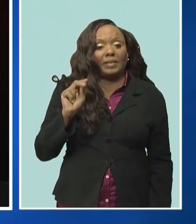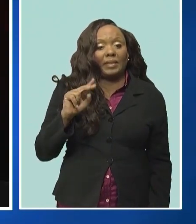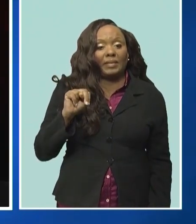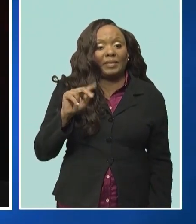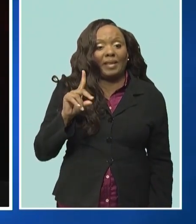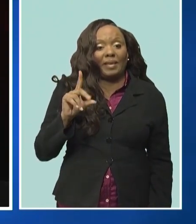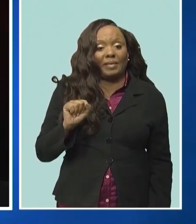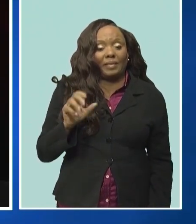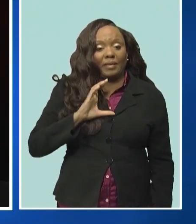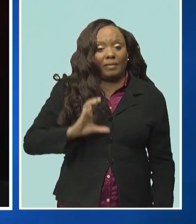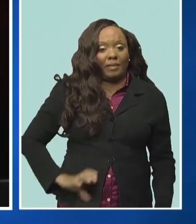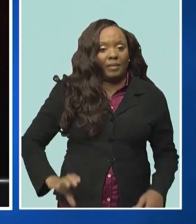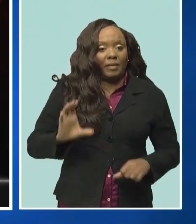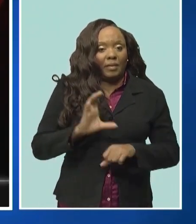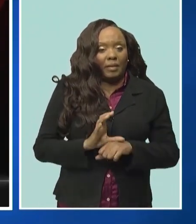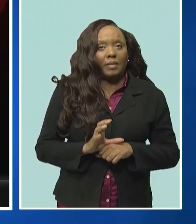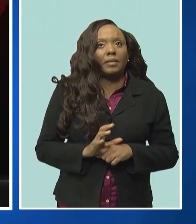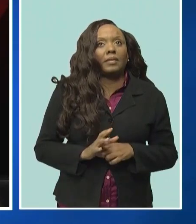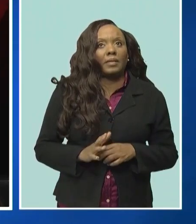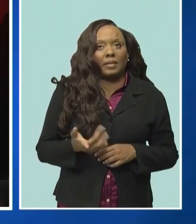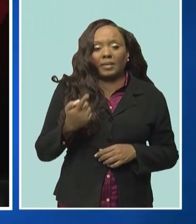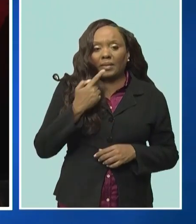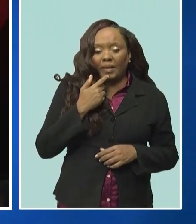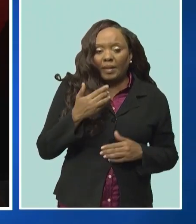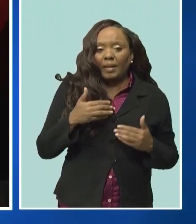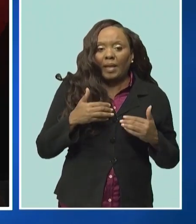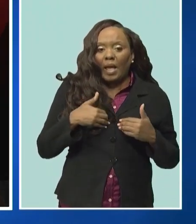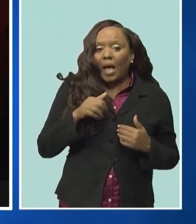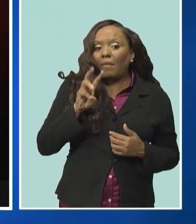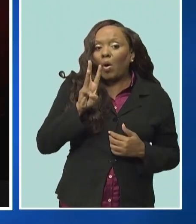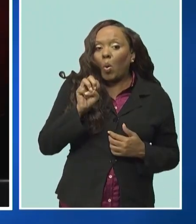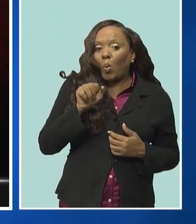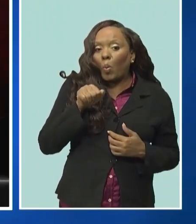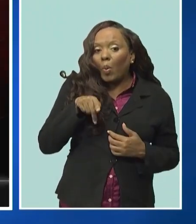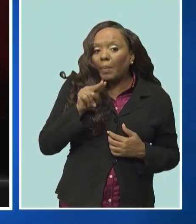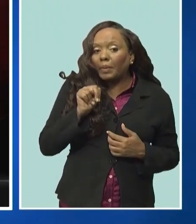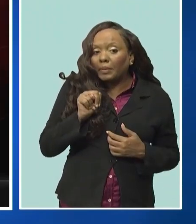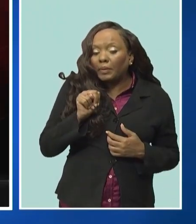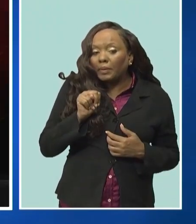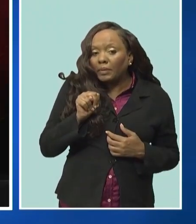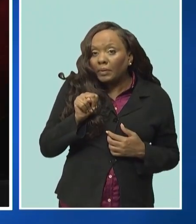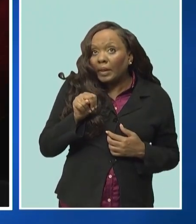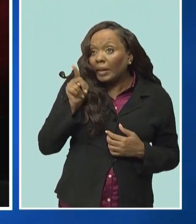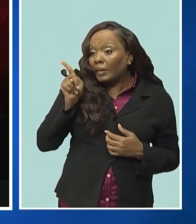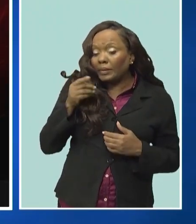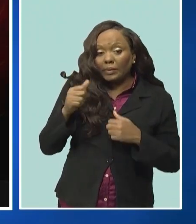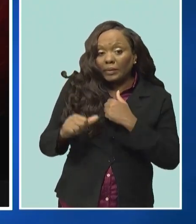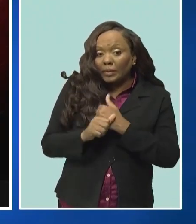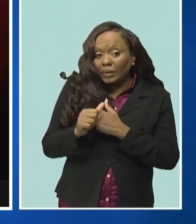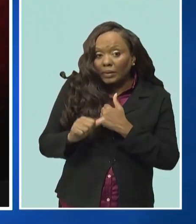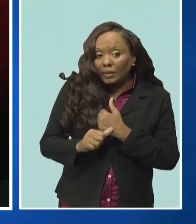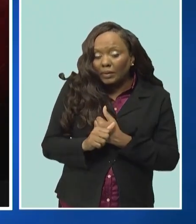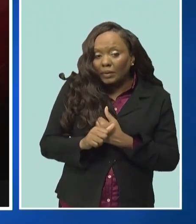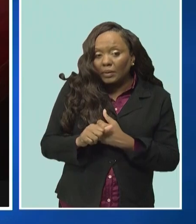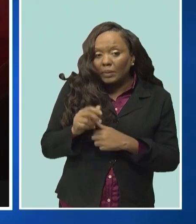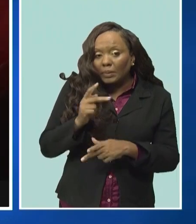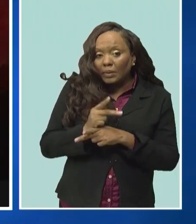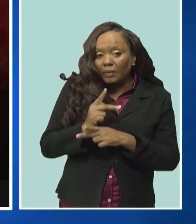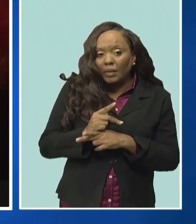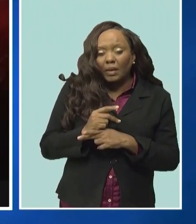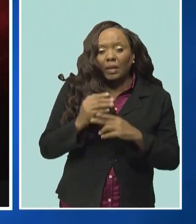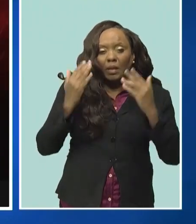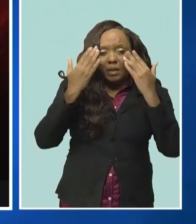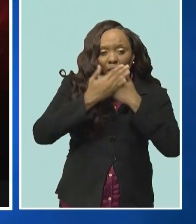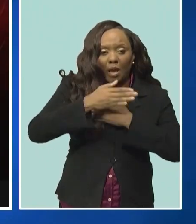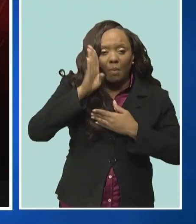Christchurch. He's considered to be armed and dangerous, and you are advised to exercise caution. Kangal has a dark brown